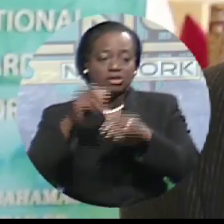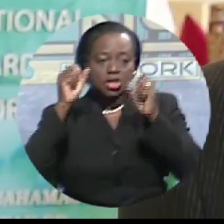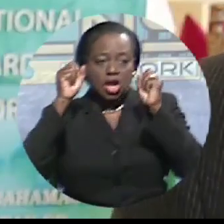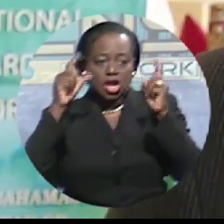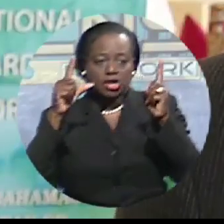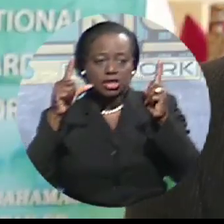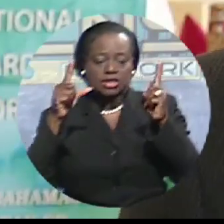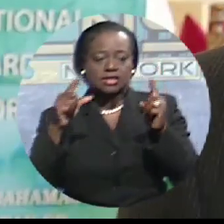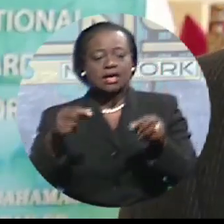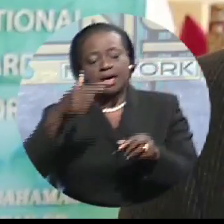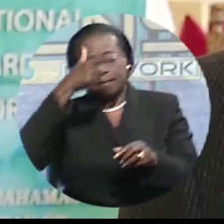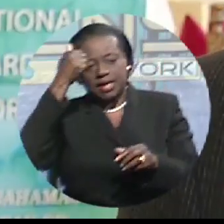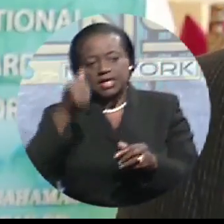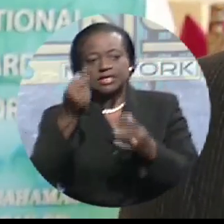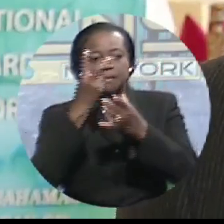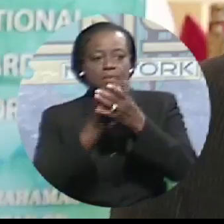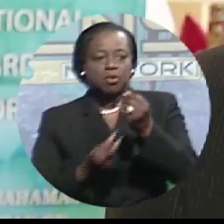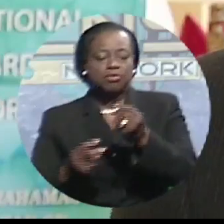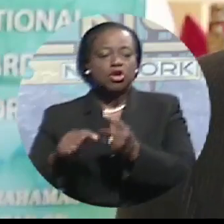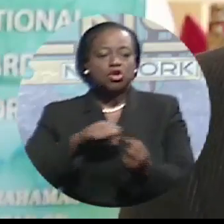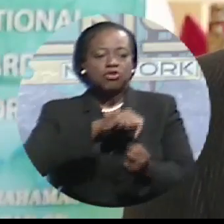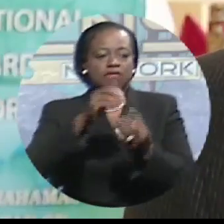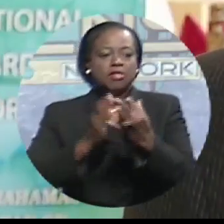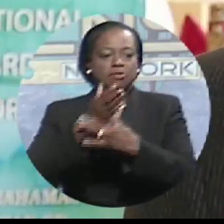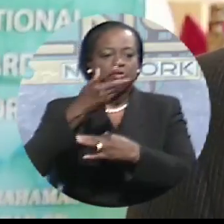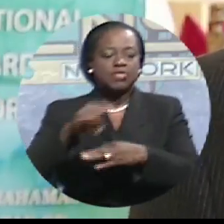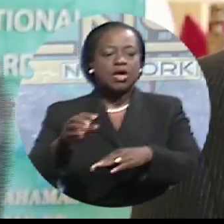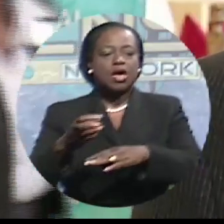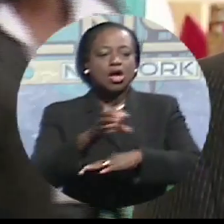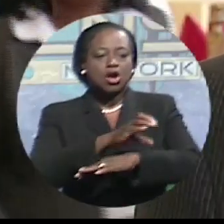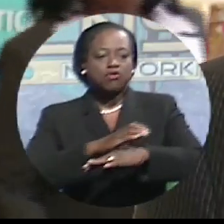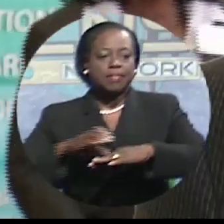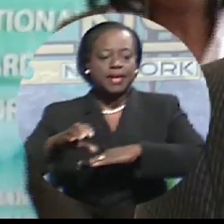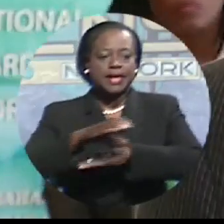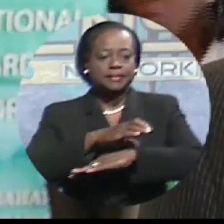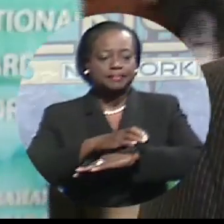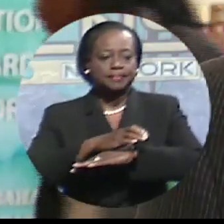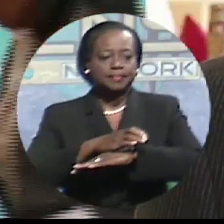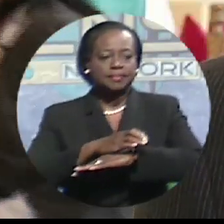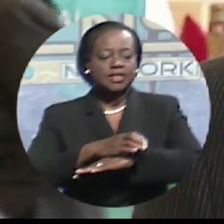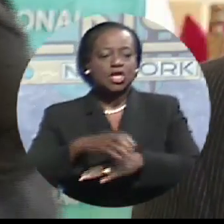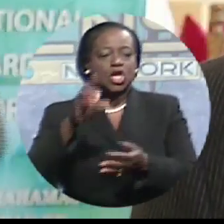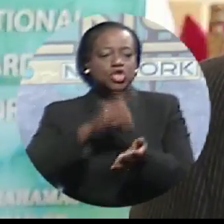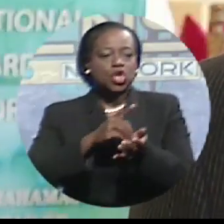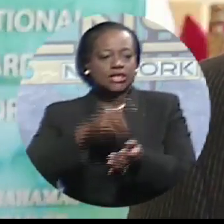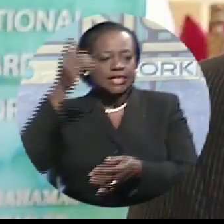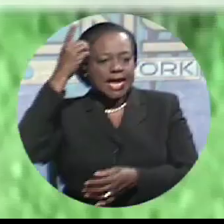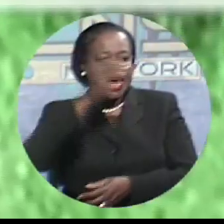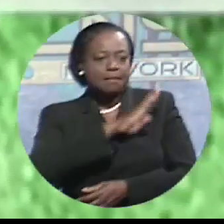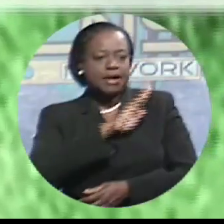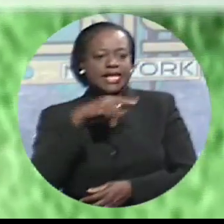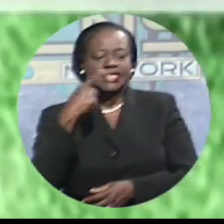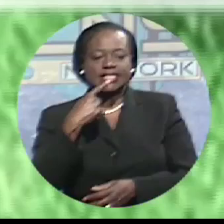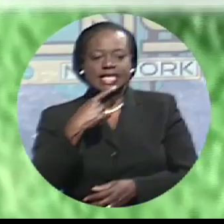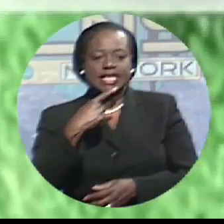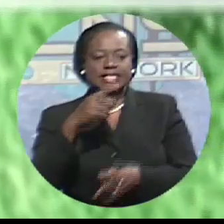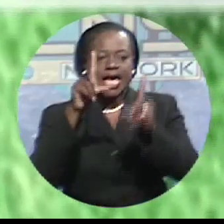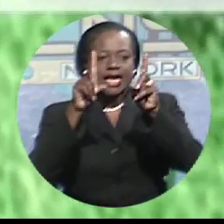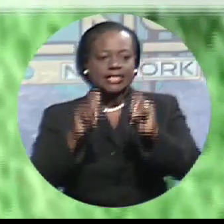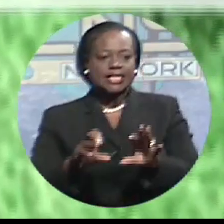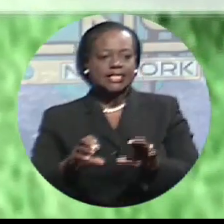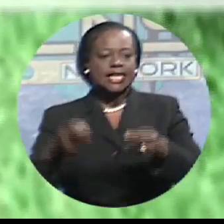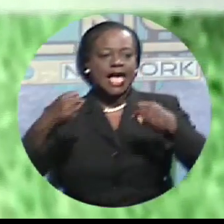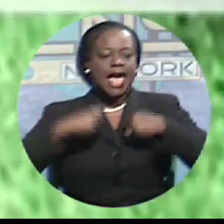are continuing to travel through the Caribbean. Deputy Chief Medical Officer in the Ministry of Health, Dr. Delon Brennan, says testing